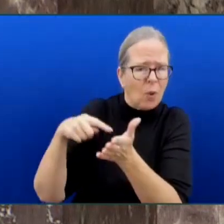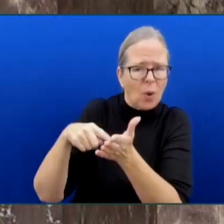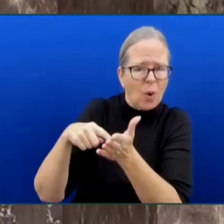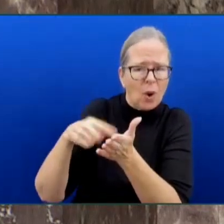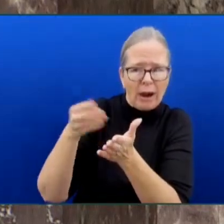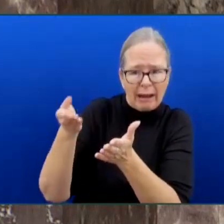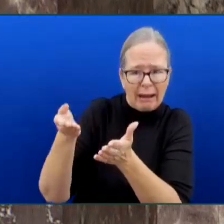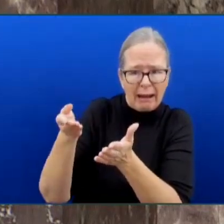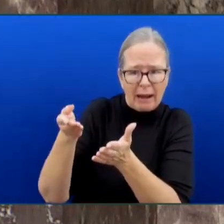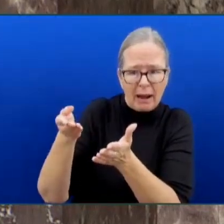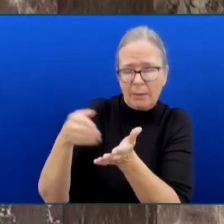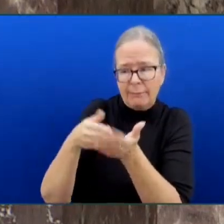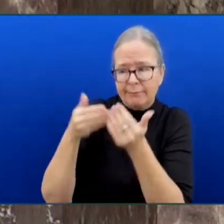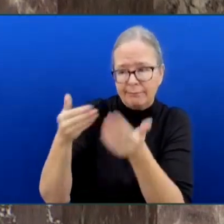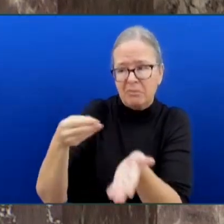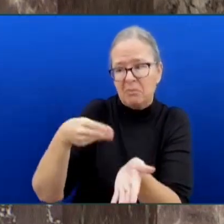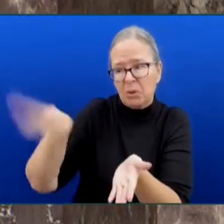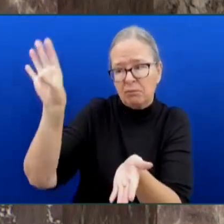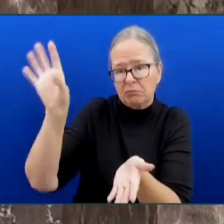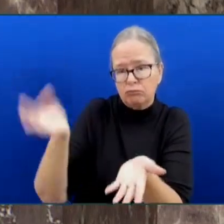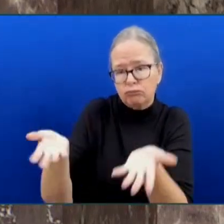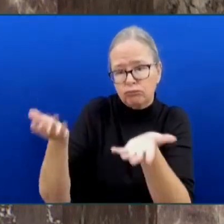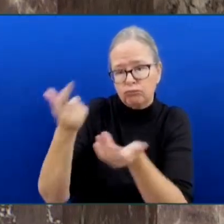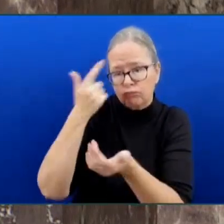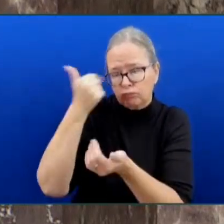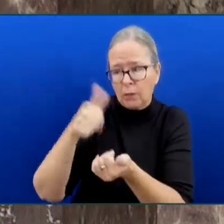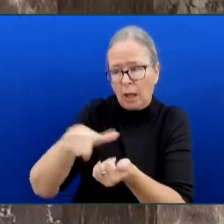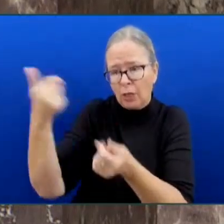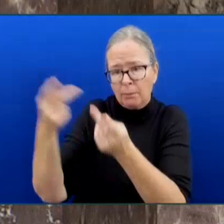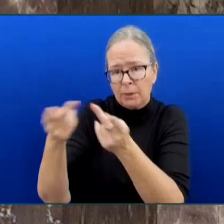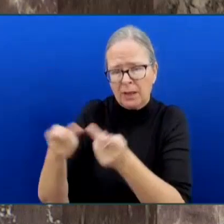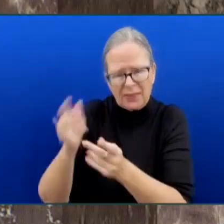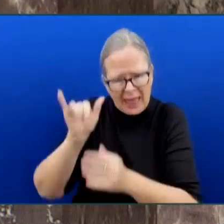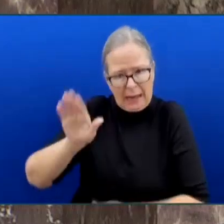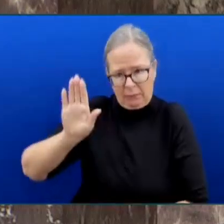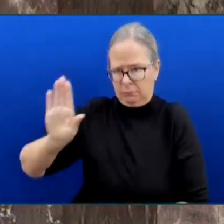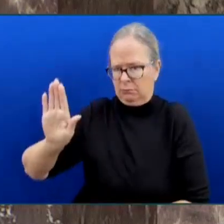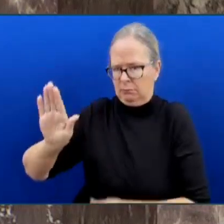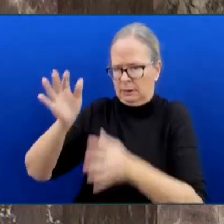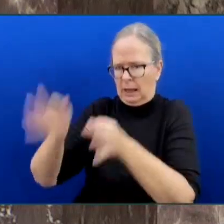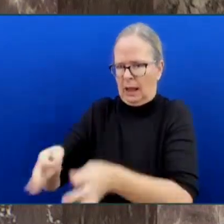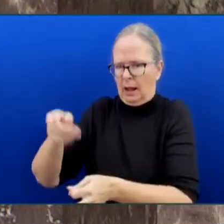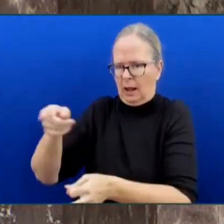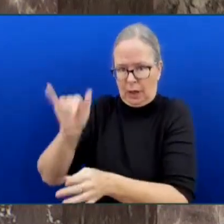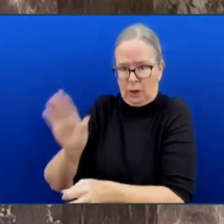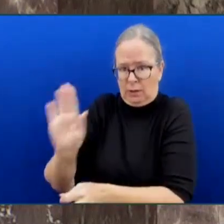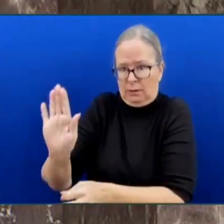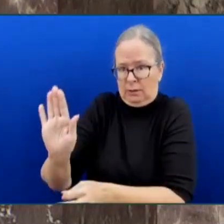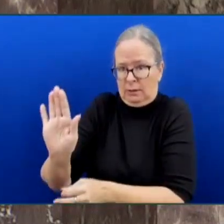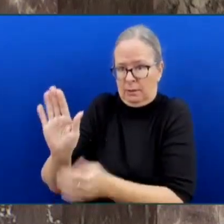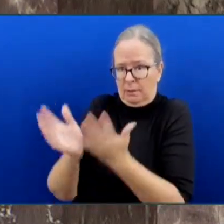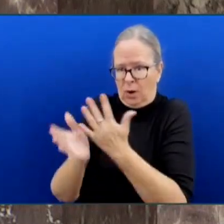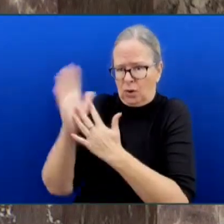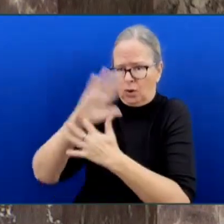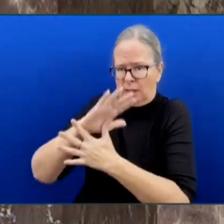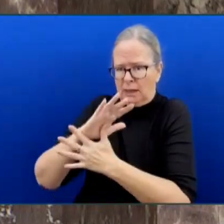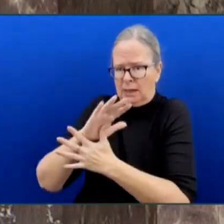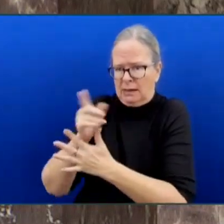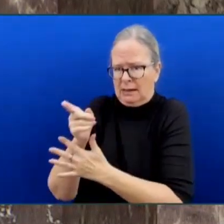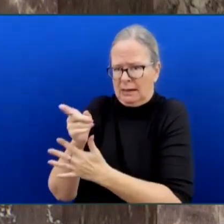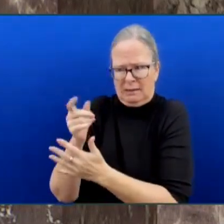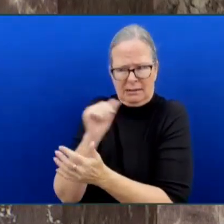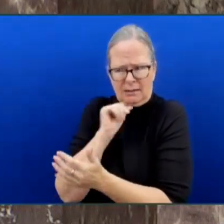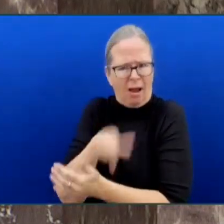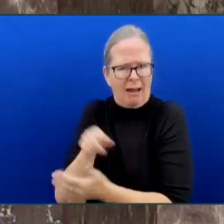we are in the challenge we are now. This was not an issue that wasn't important to them. I appreciate now that they think this is an important issue, and I hope